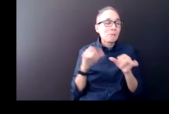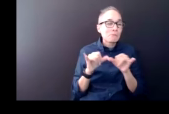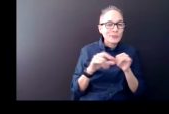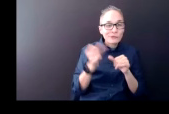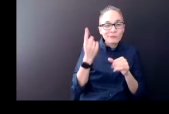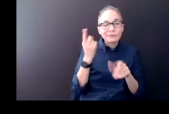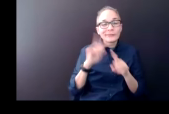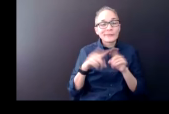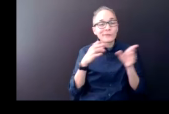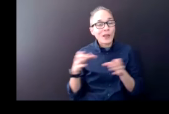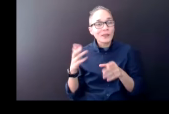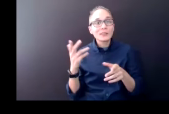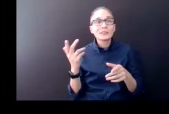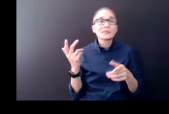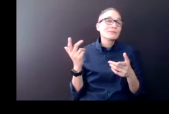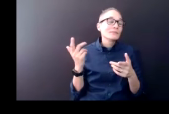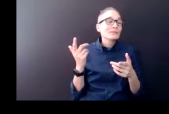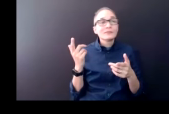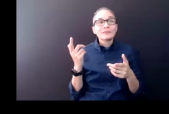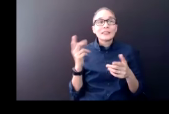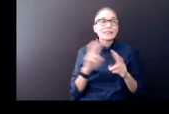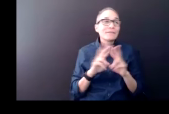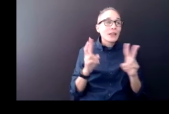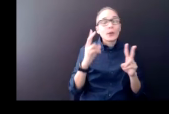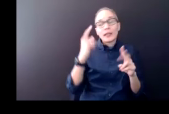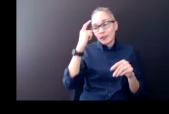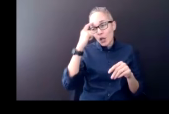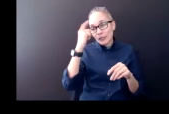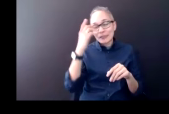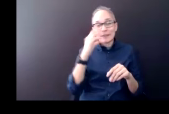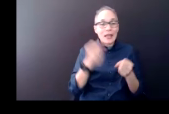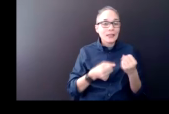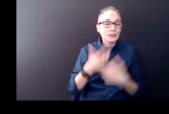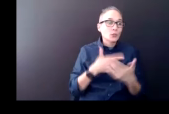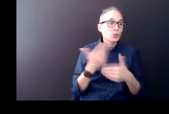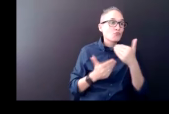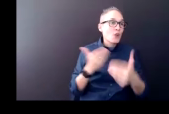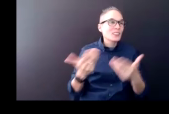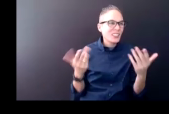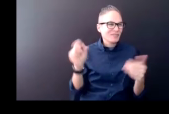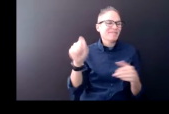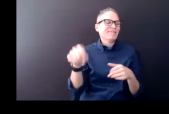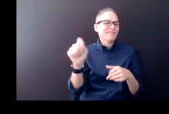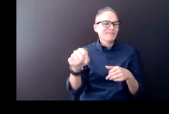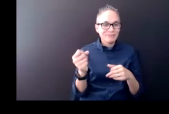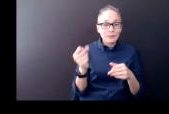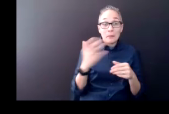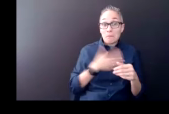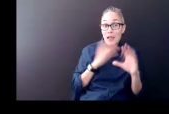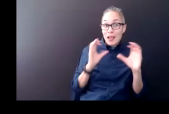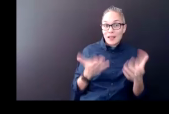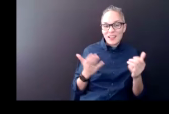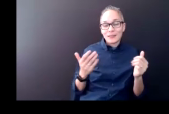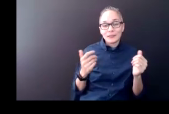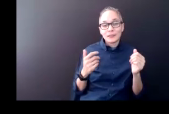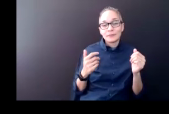I put it at the top, it's a multidimensional cognitive and social process. There's a lot that goes on with comprehension. And in my classes, like